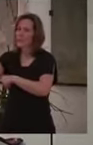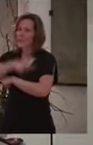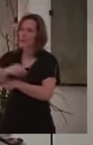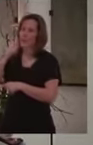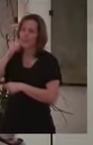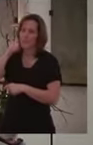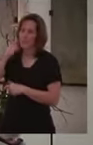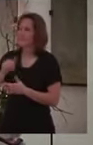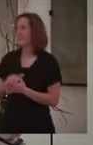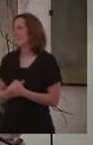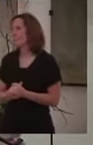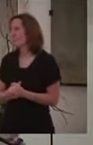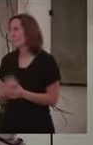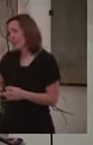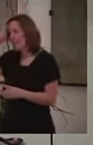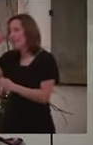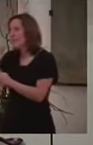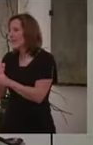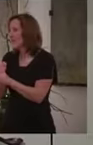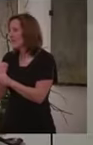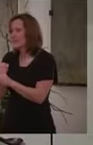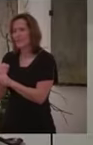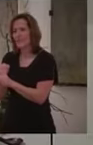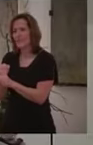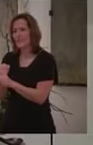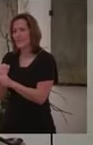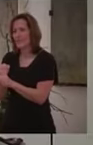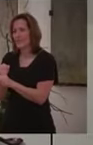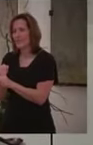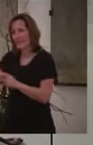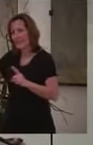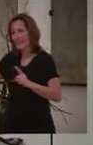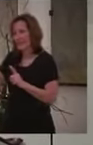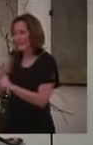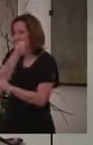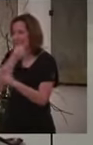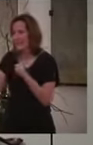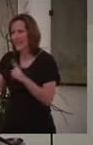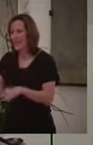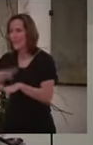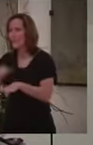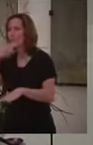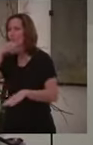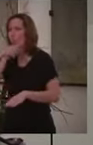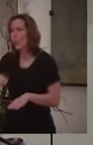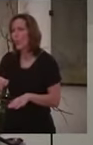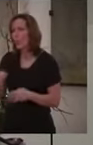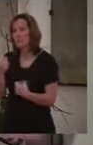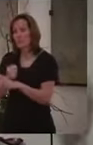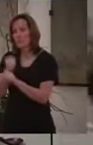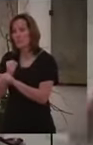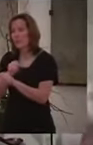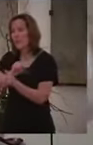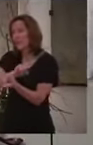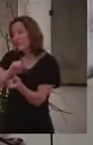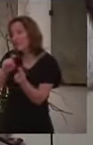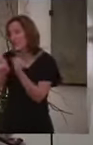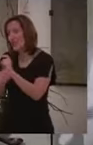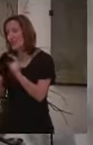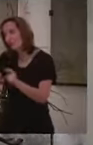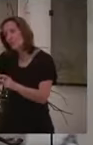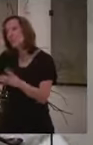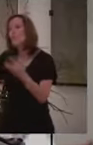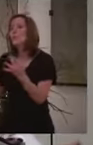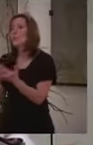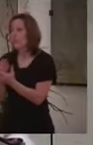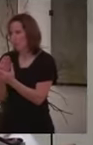day. Faith is rather a frontal attack on the old to make way for God's